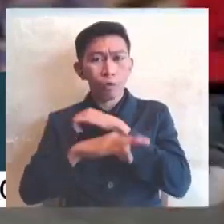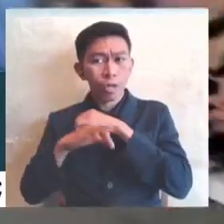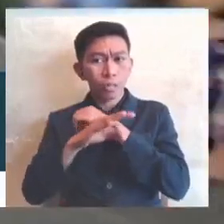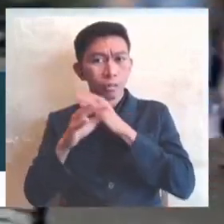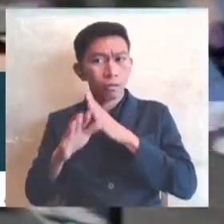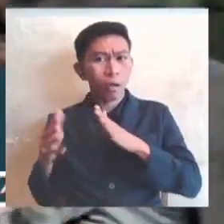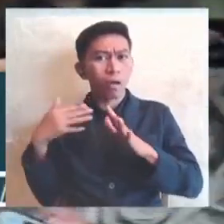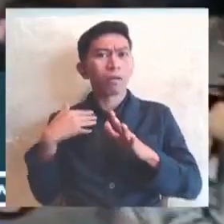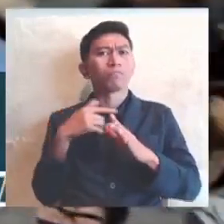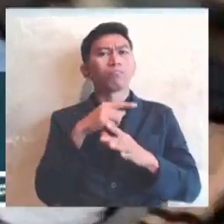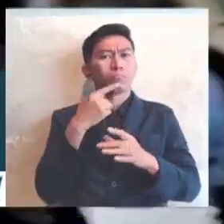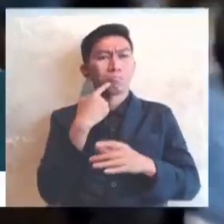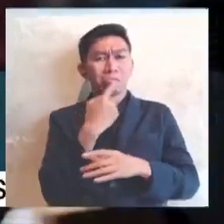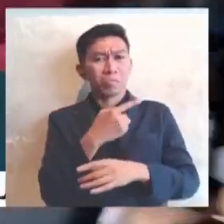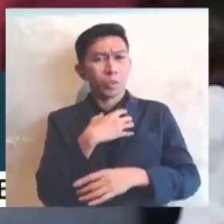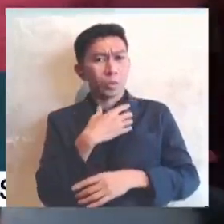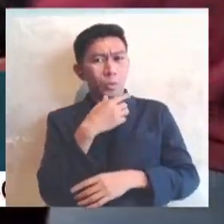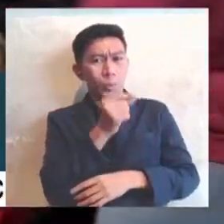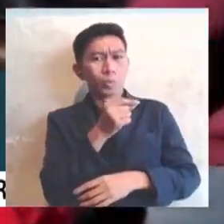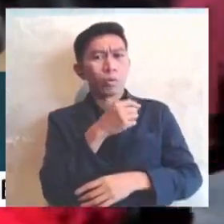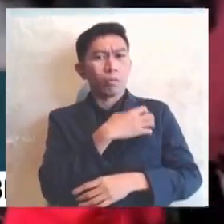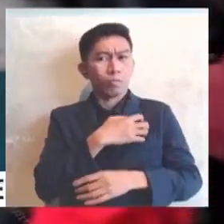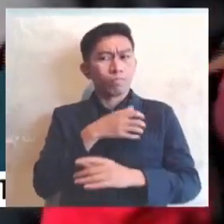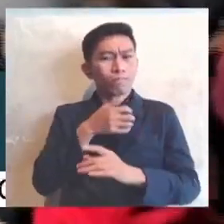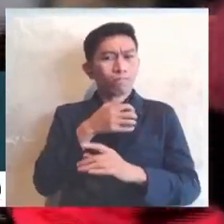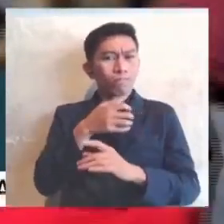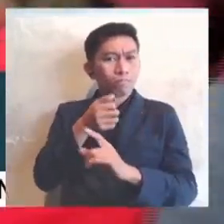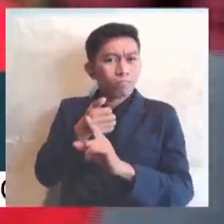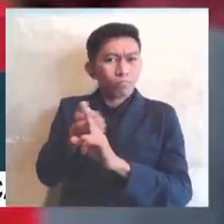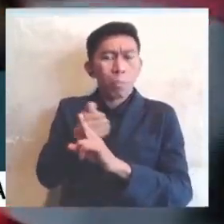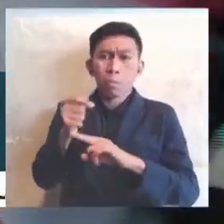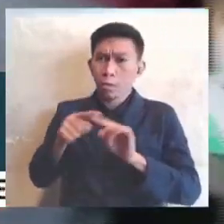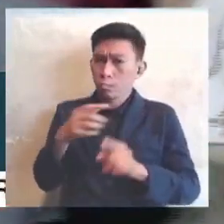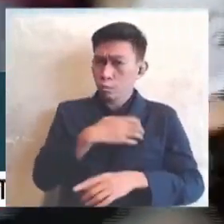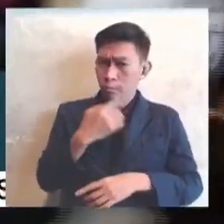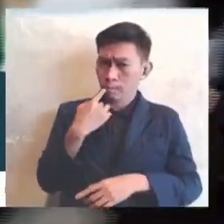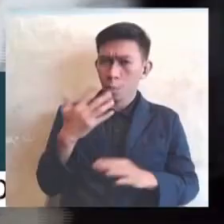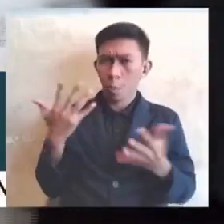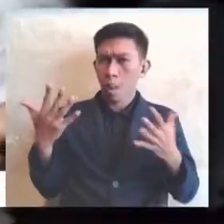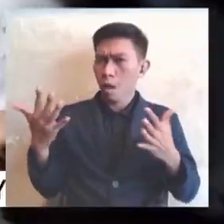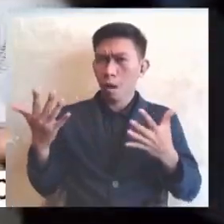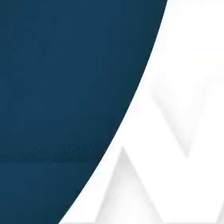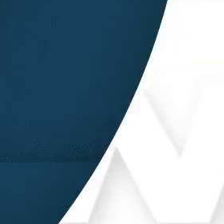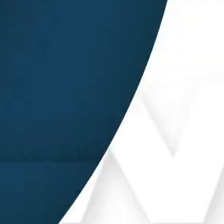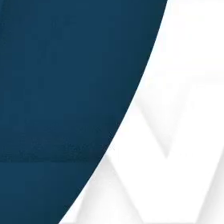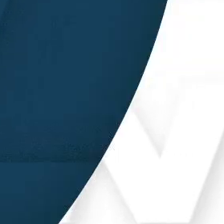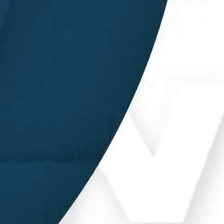allegation, saying maximum tolerance was implemented during the operation.